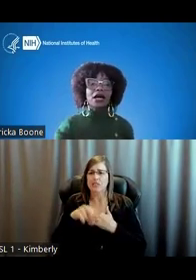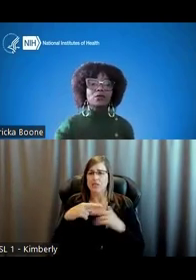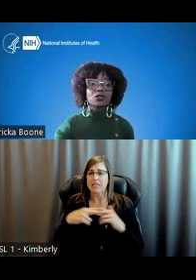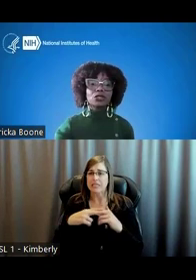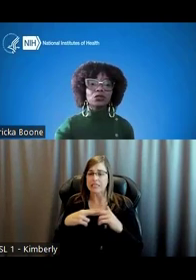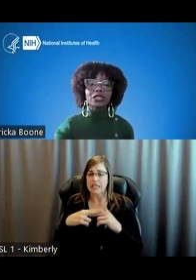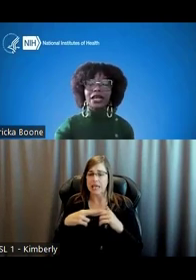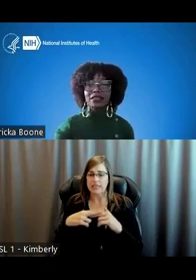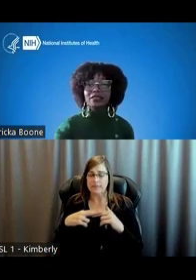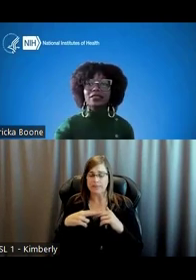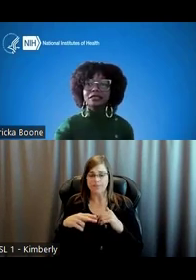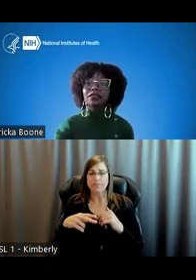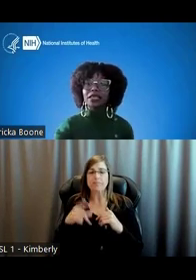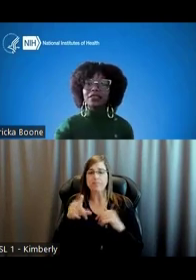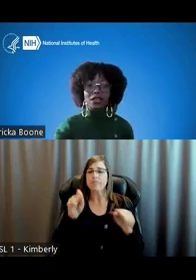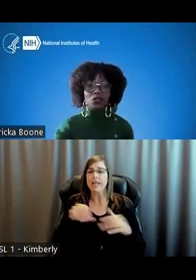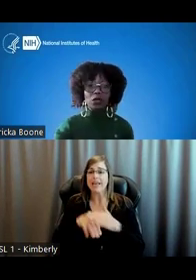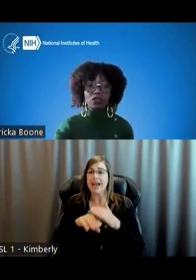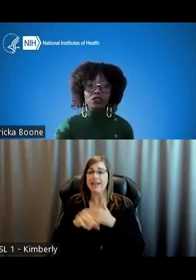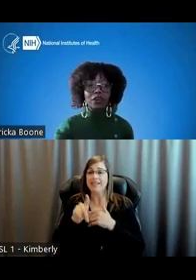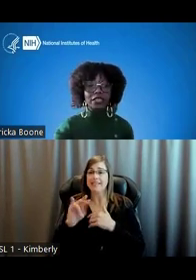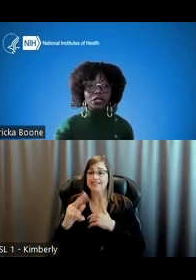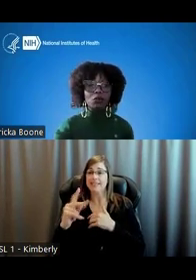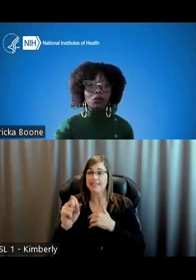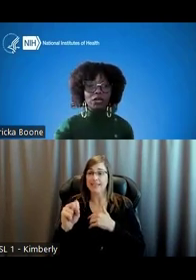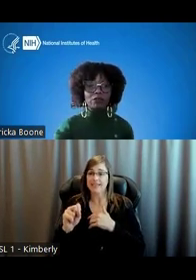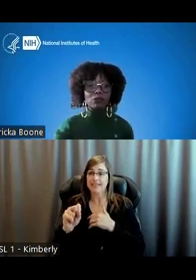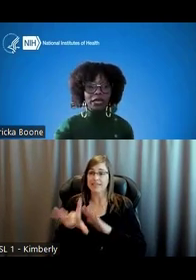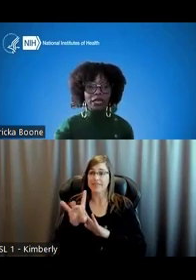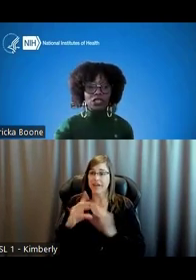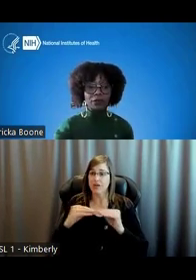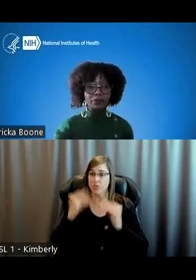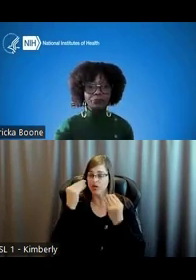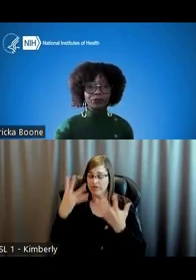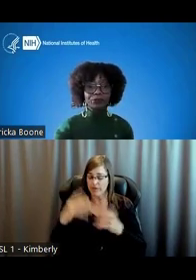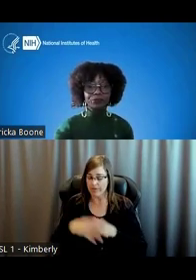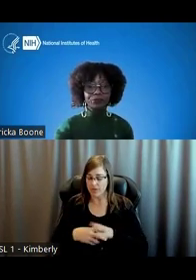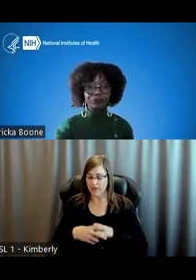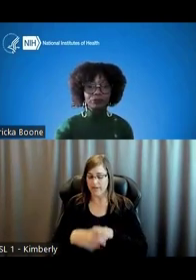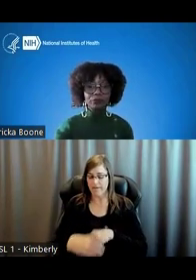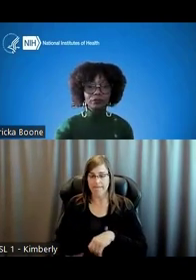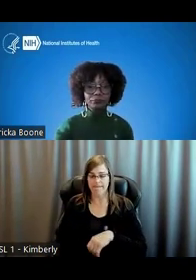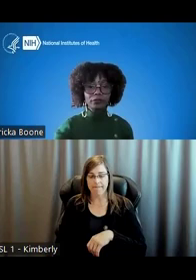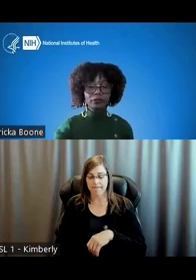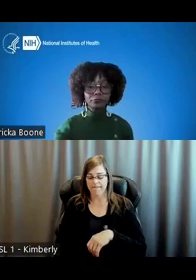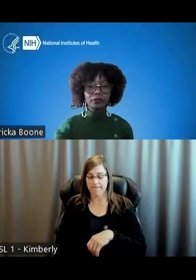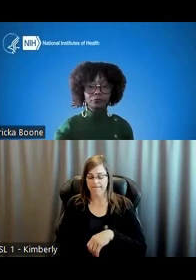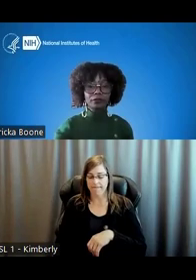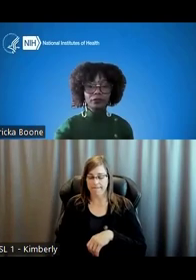slides, so you can access these links as well to find out more information.